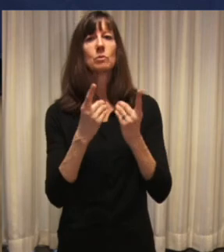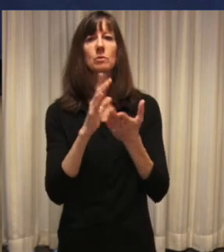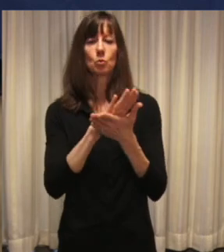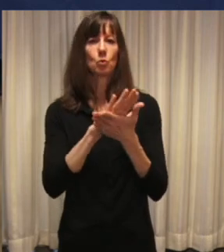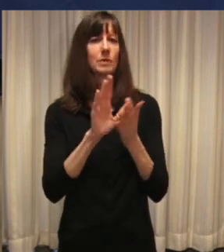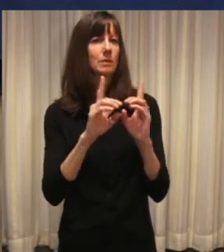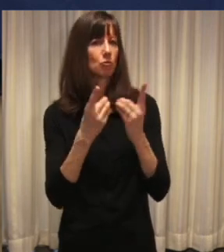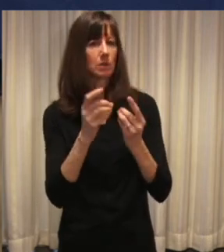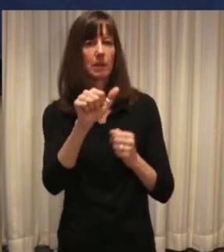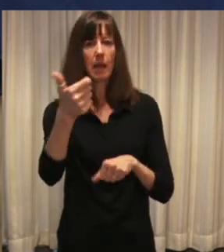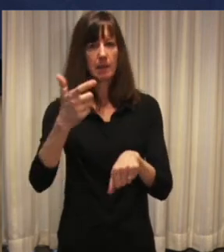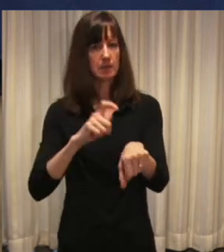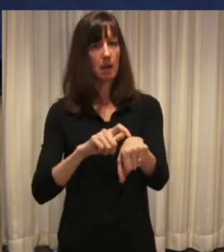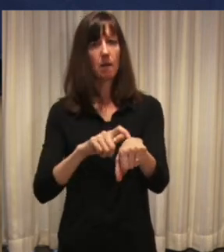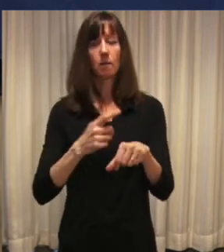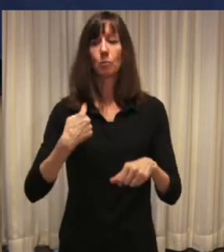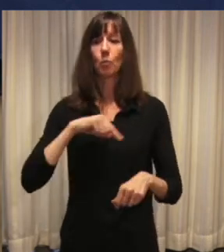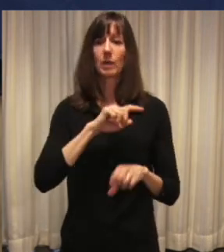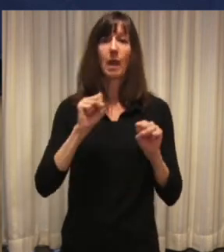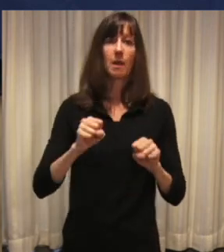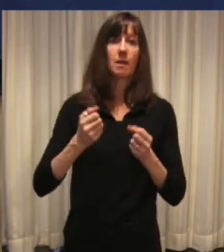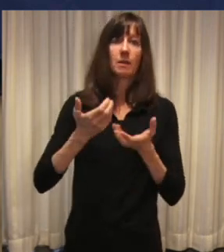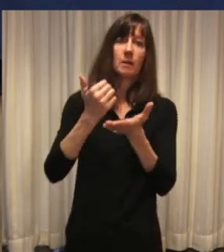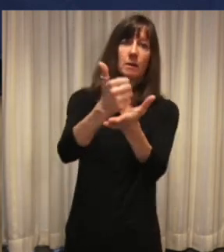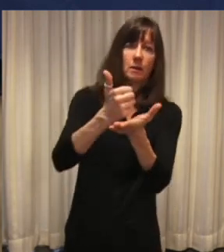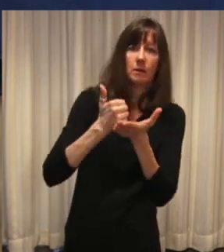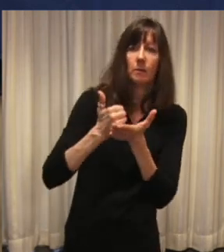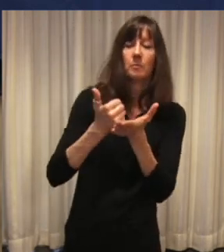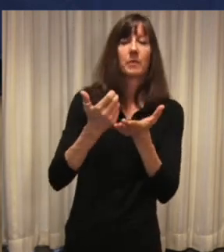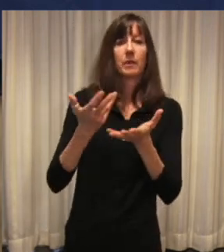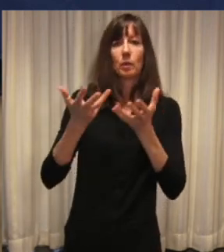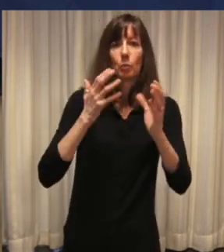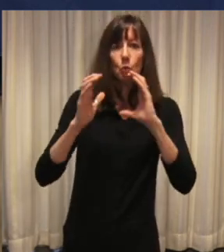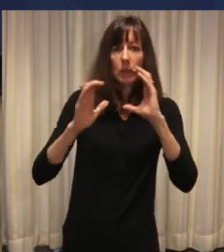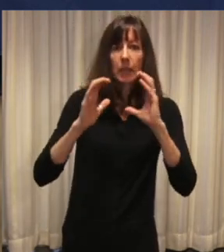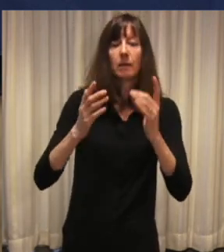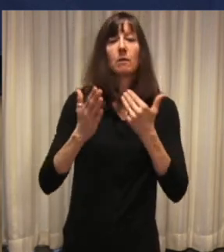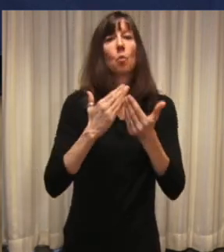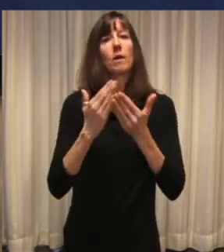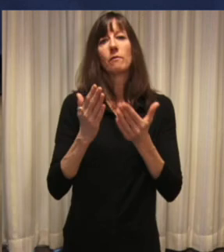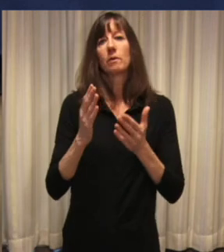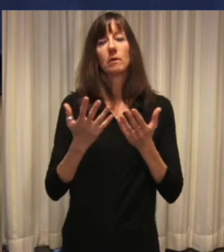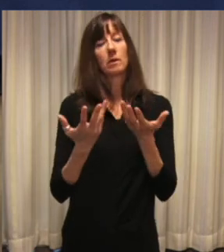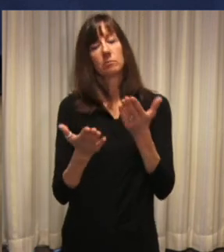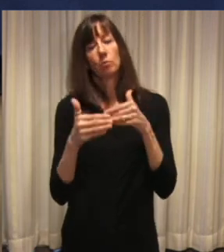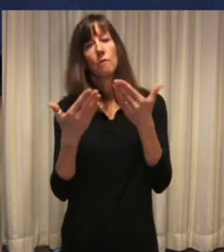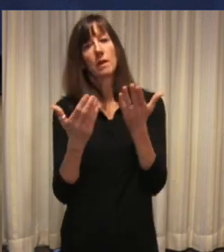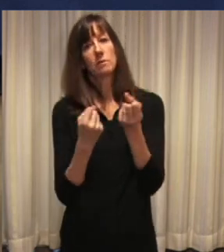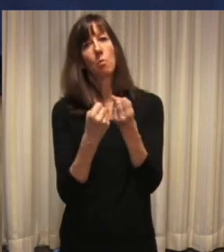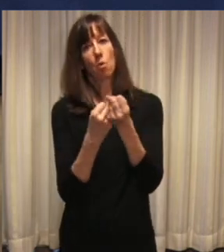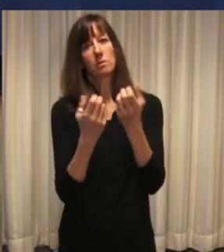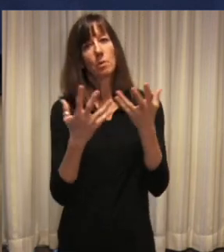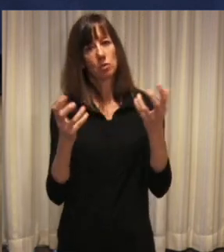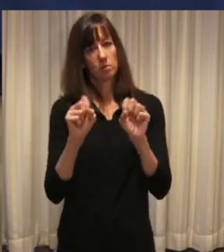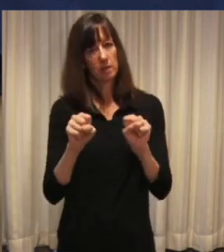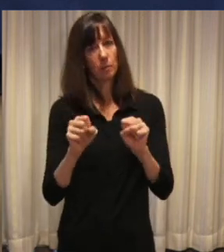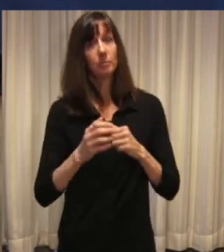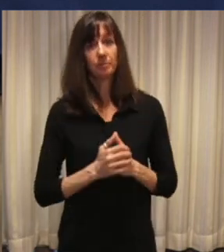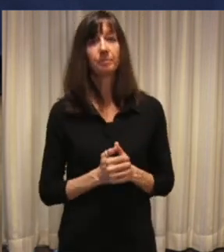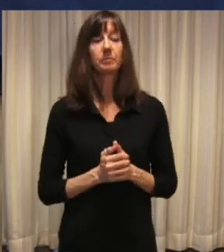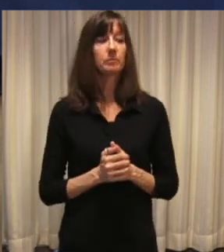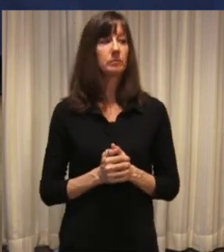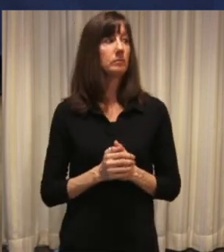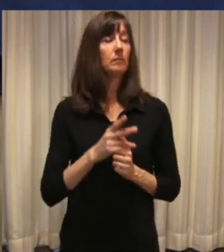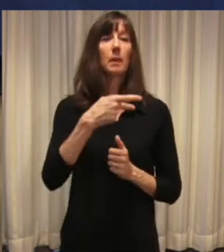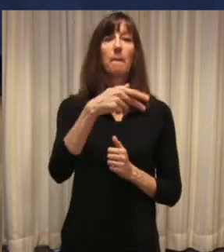everything we can to communicate and to help and to provide all the support we can. And we'll put those up in the comments as well, and we'll share those